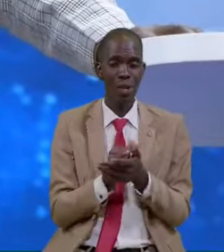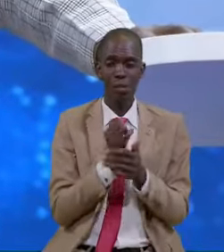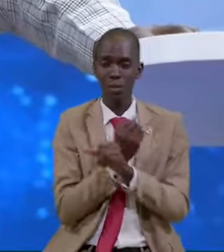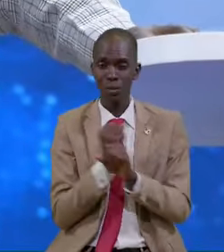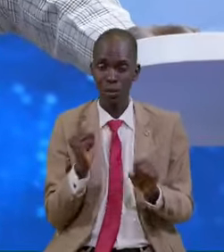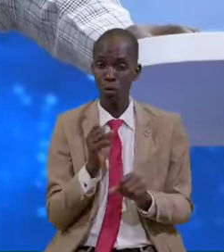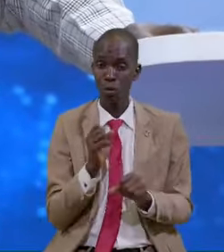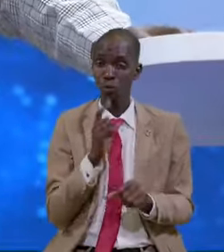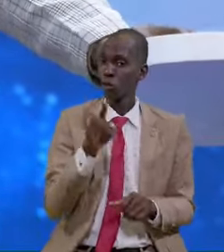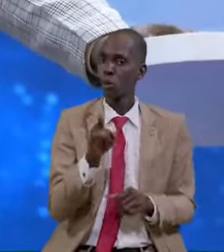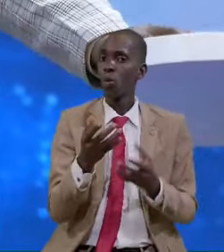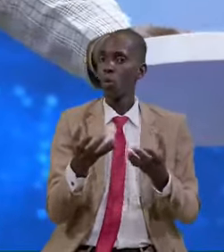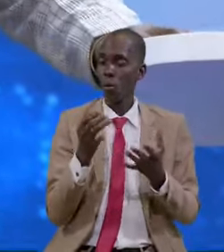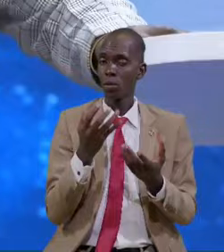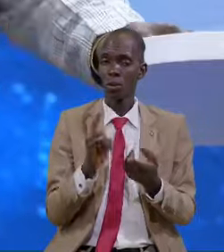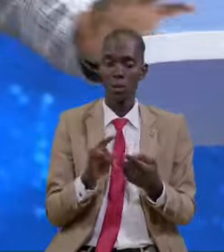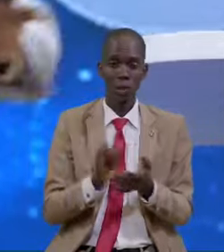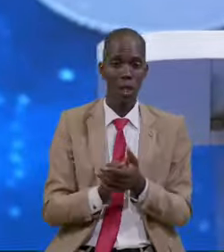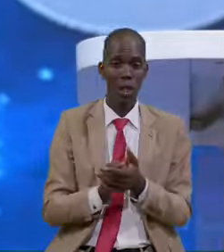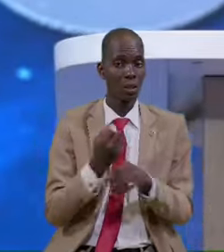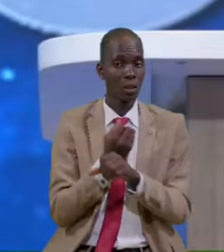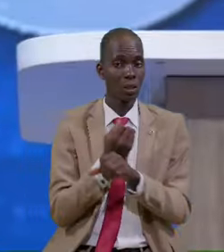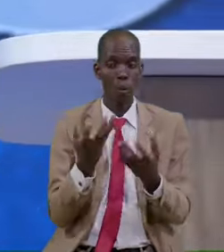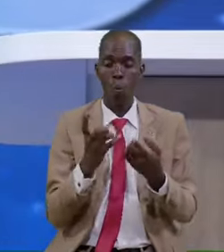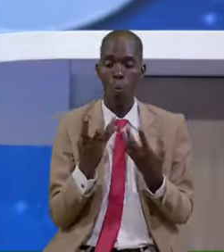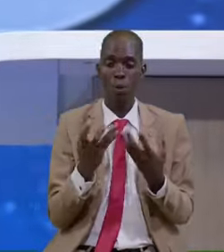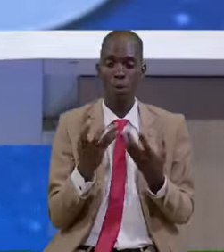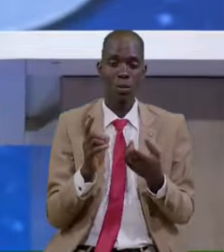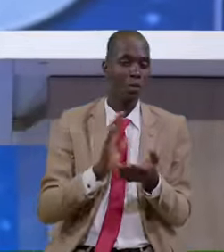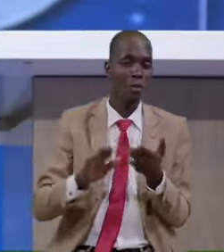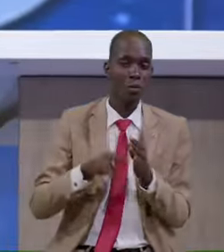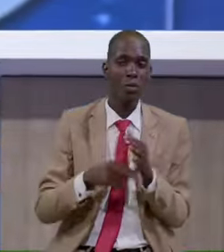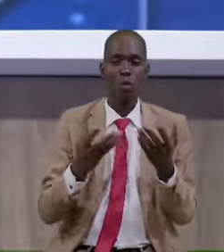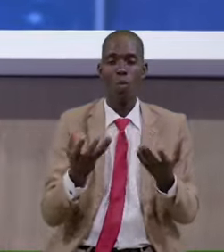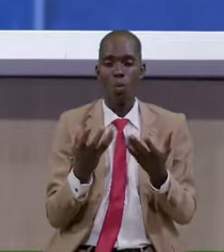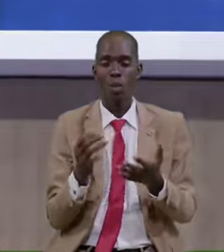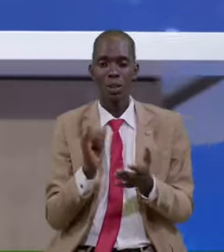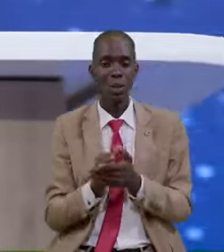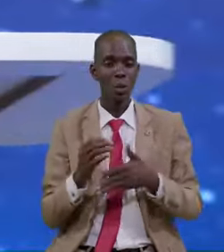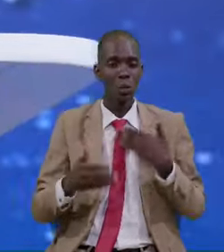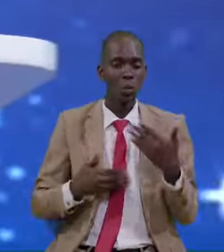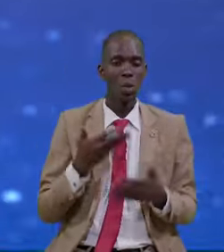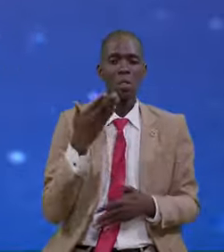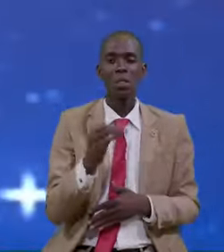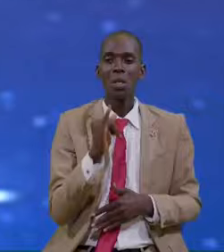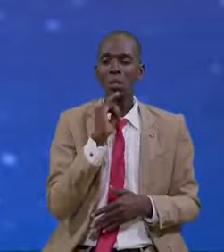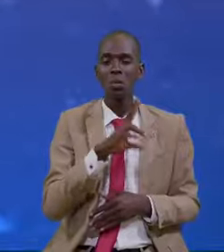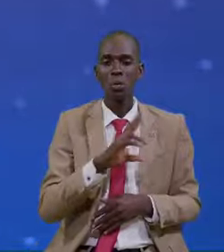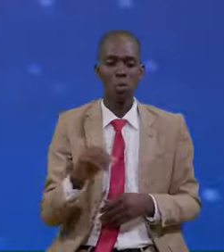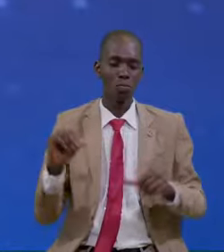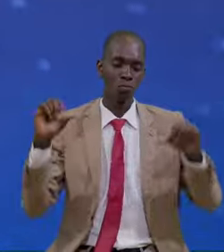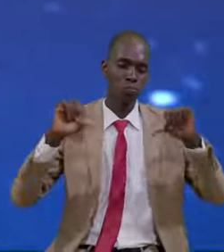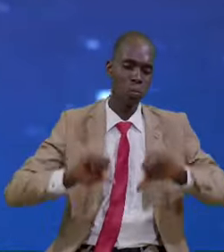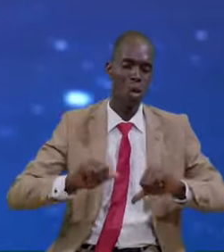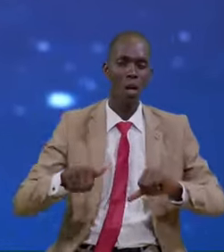You want to have that forgiveness. You want to have the joy that there's no condemnation anymore. You want